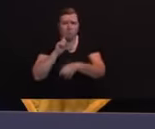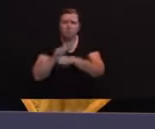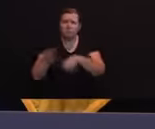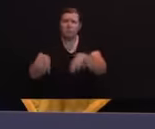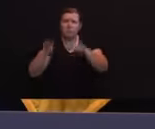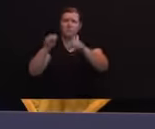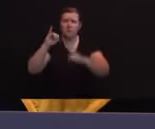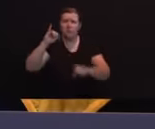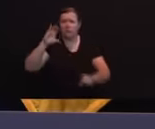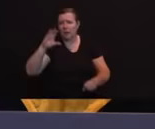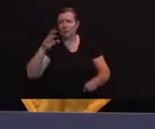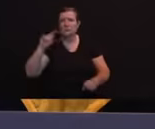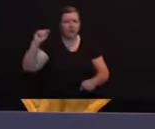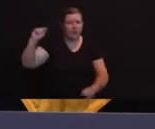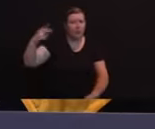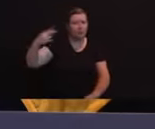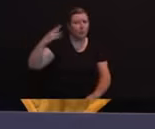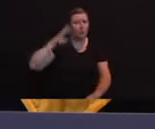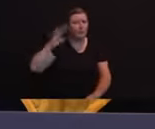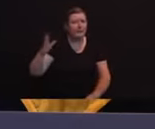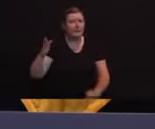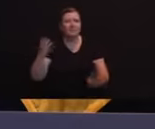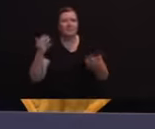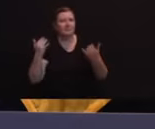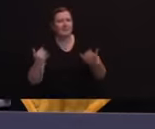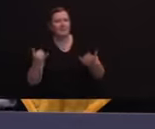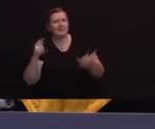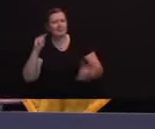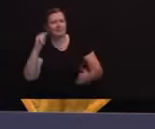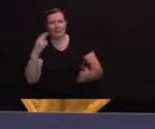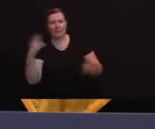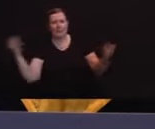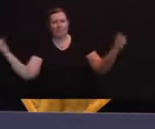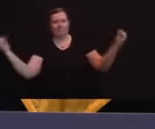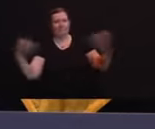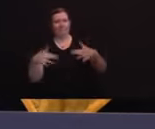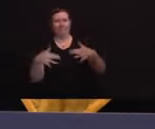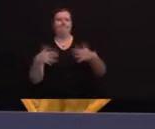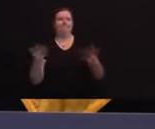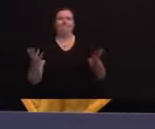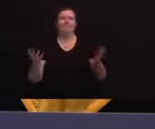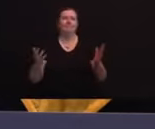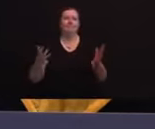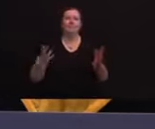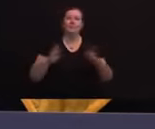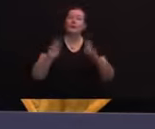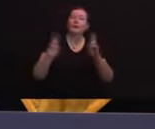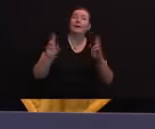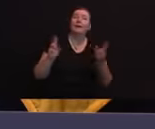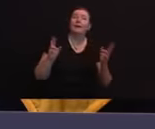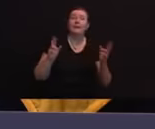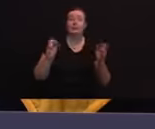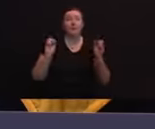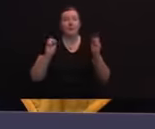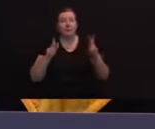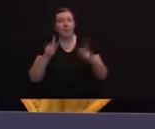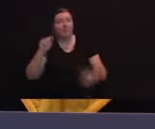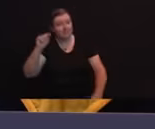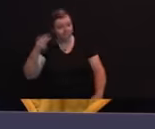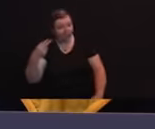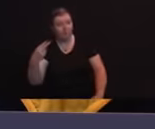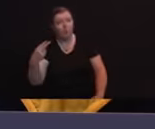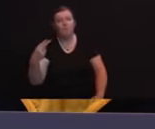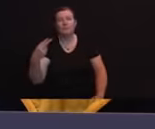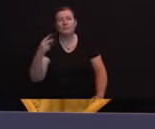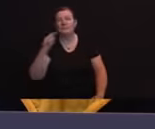unfortunately, we're not doing town halls, but when we get back to doing them, why don't we do one on public health in Jersey City in Kabili's